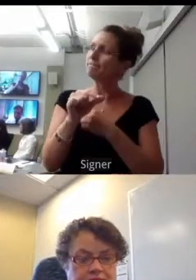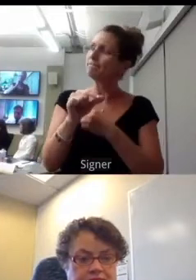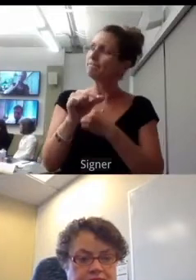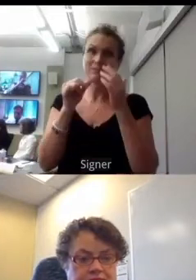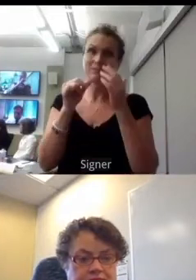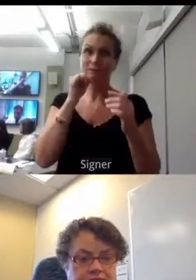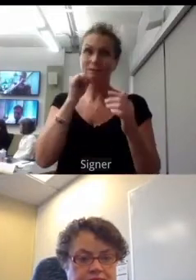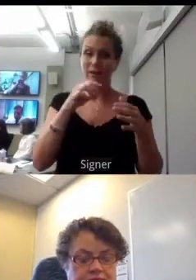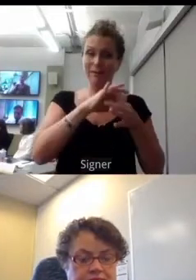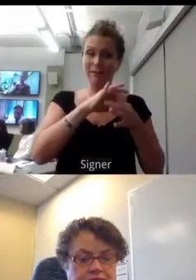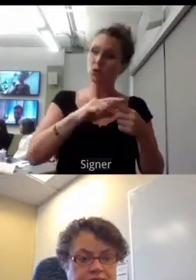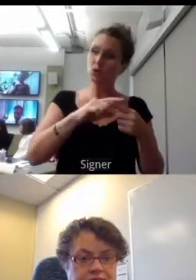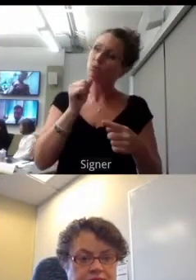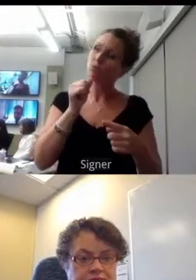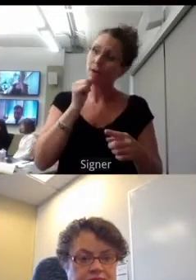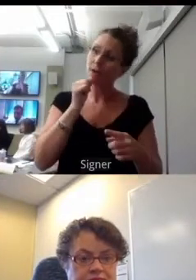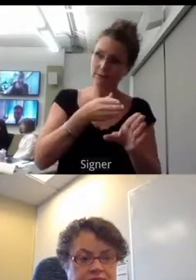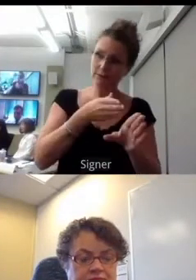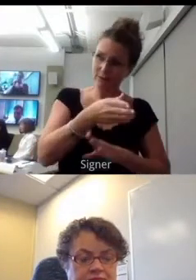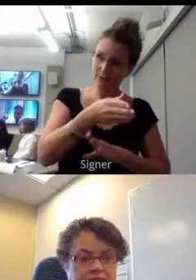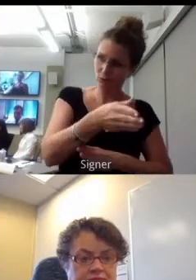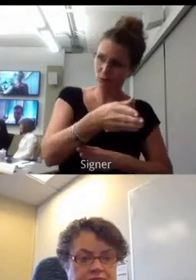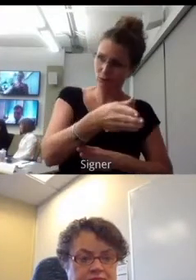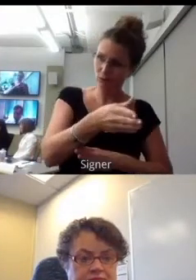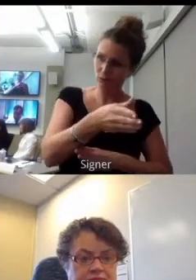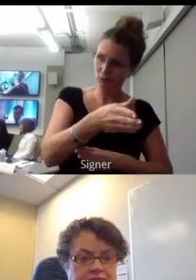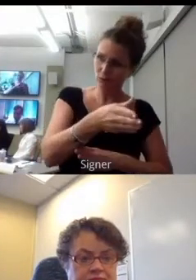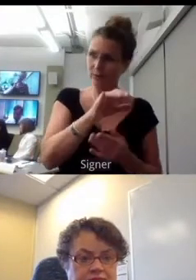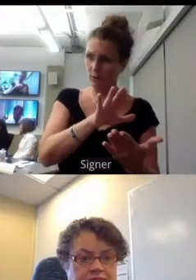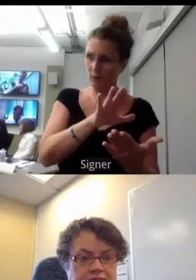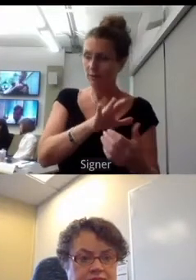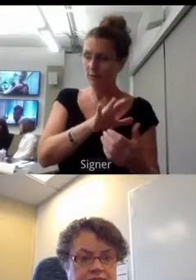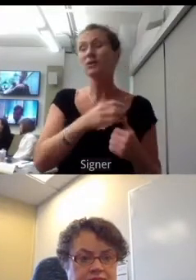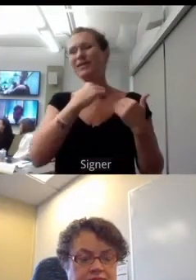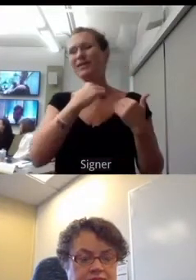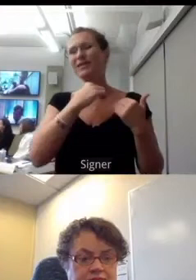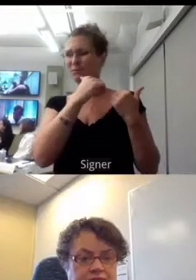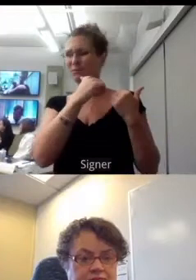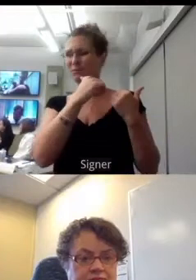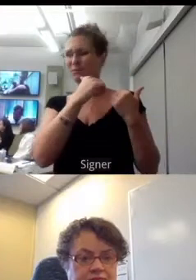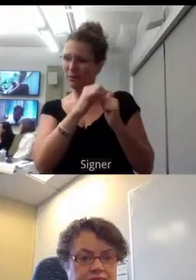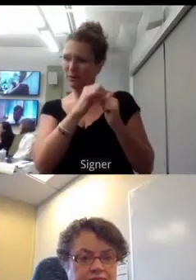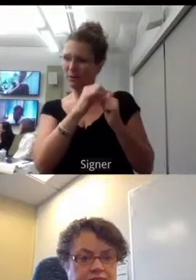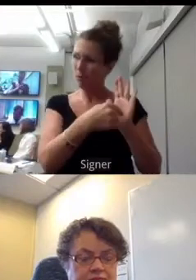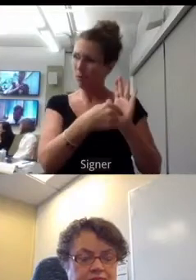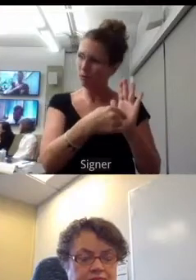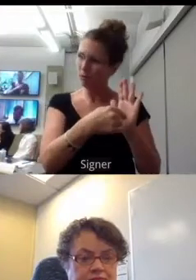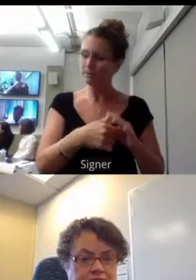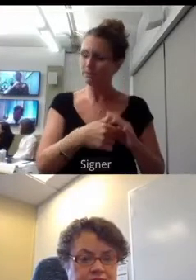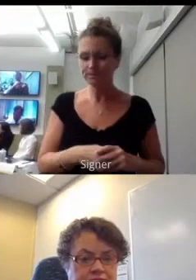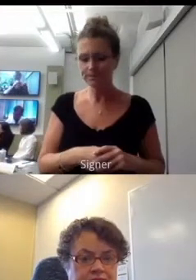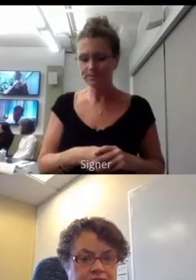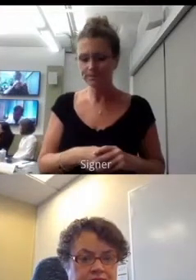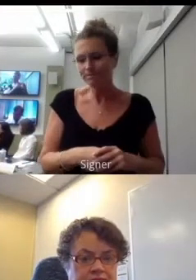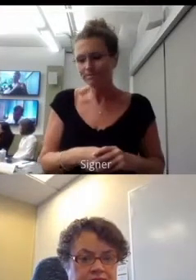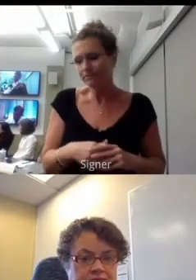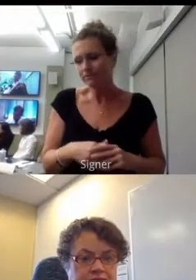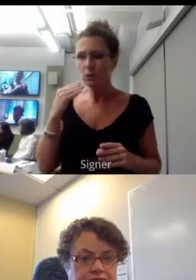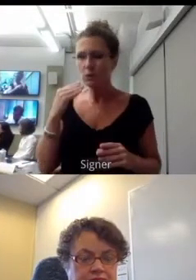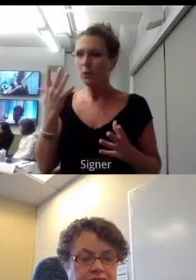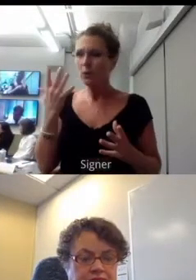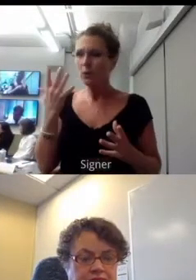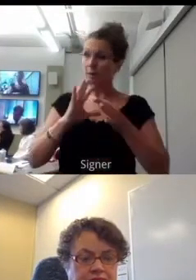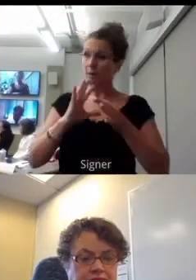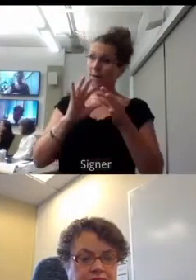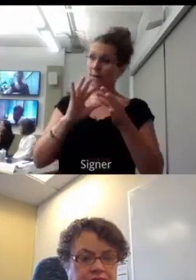same way. So there's limits on that kind of model. It doesn't, the message it sends to stakeholders is extremely clear